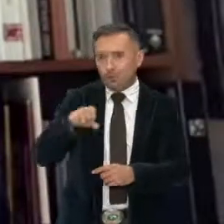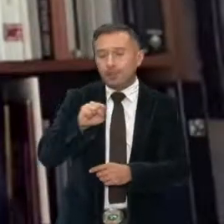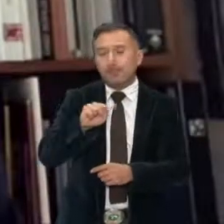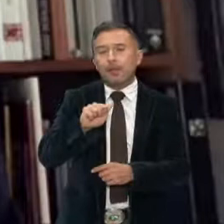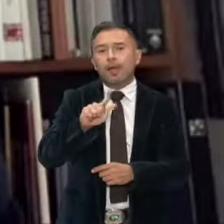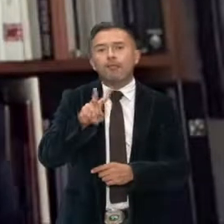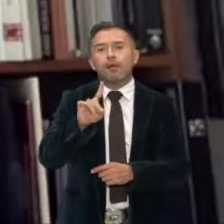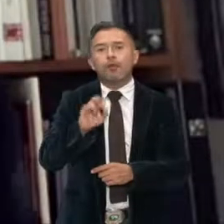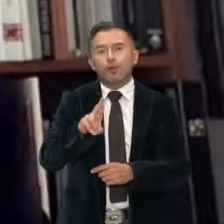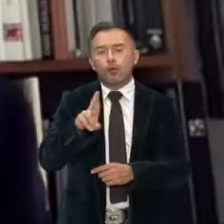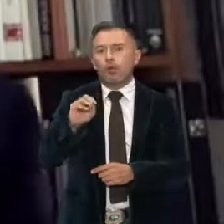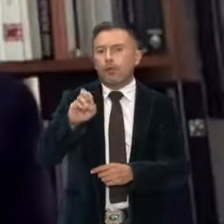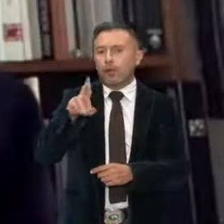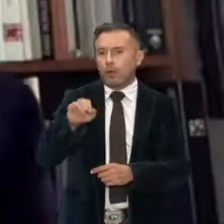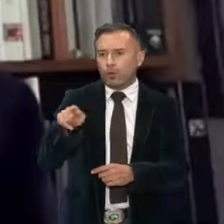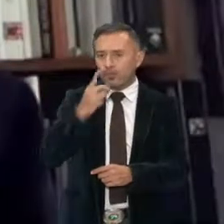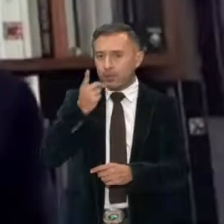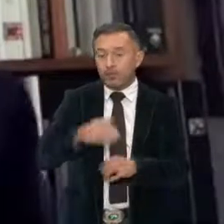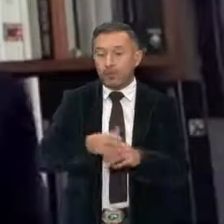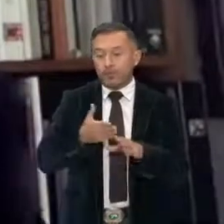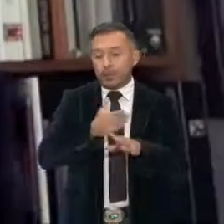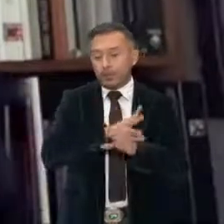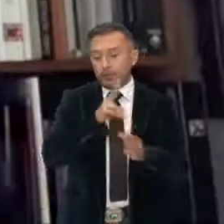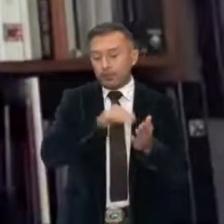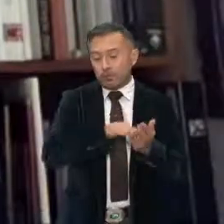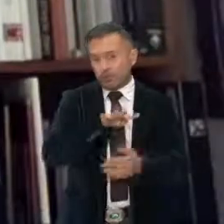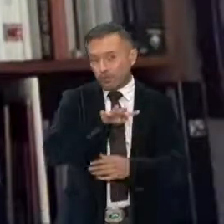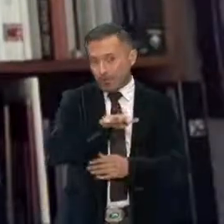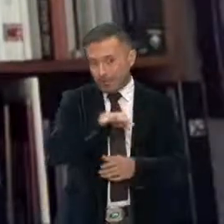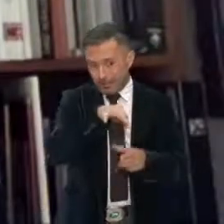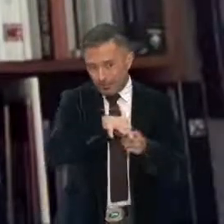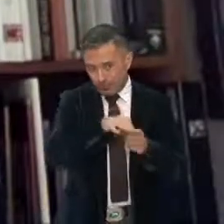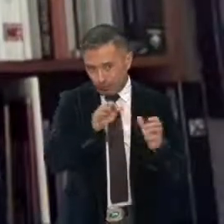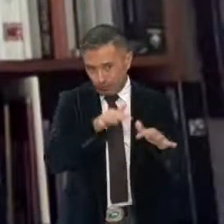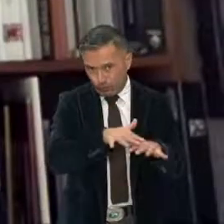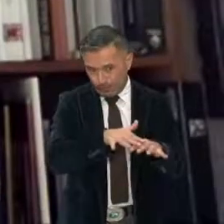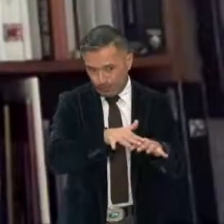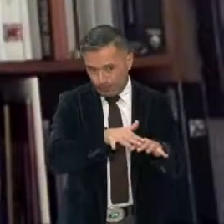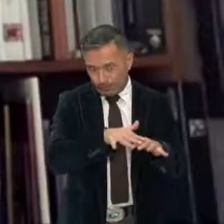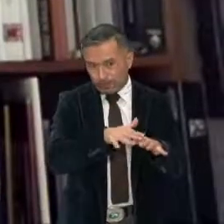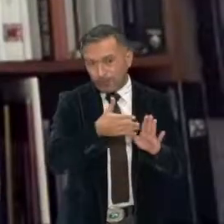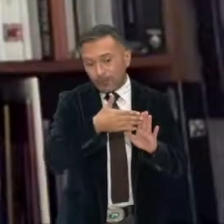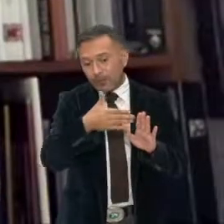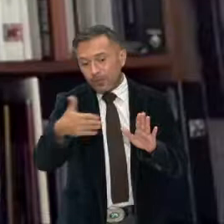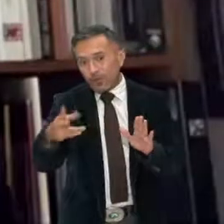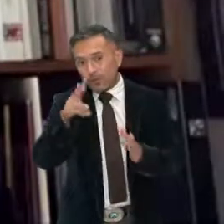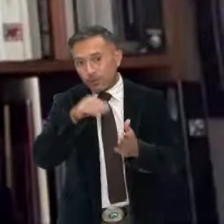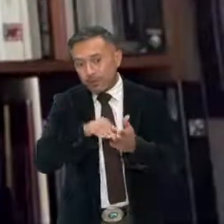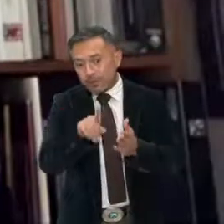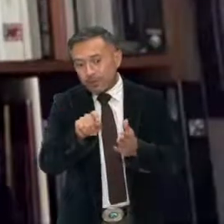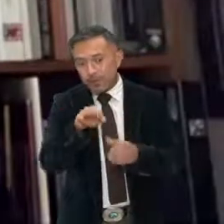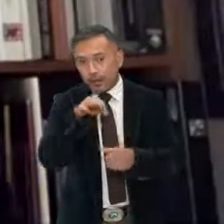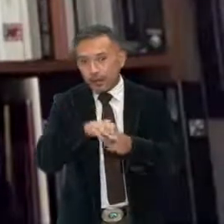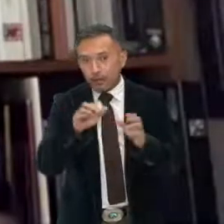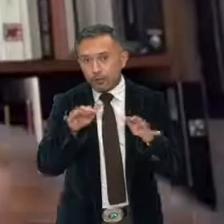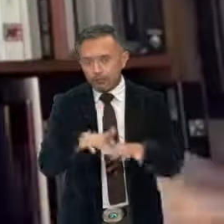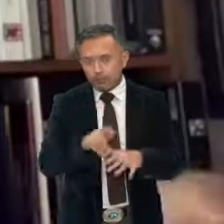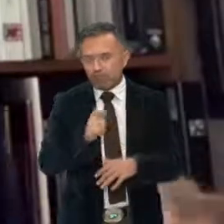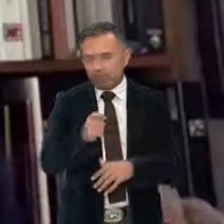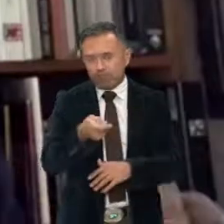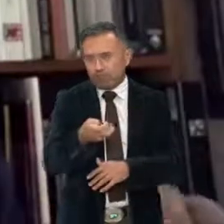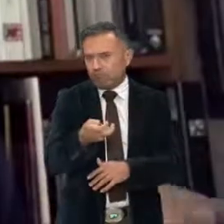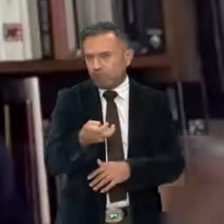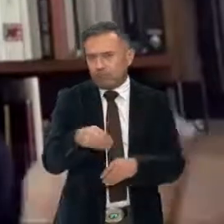context, and I agree with Salvador Romero, elections of 2019 and elections of